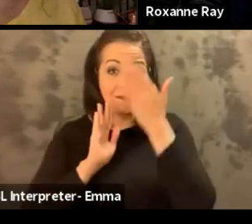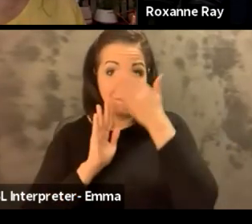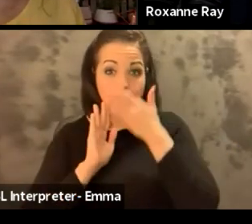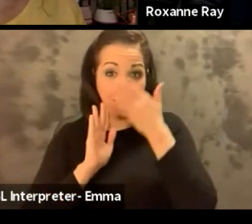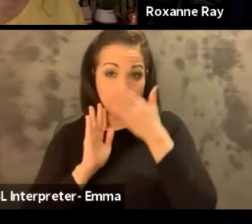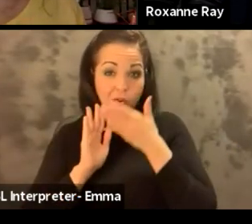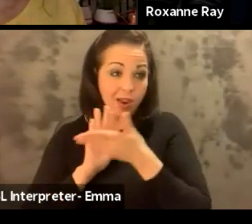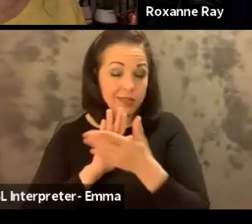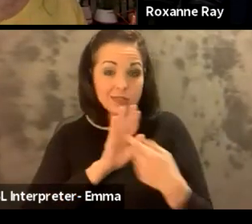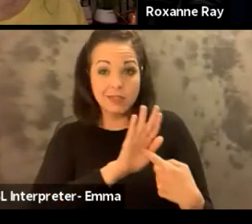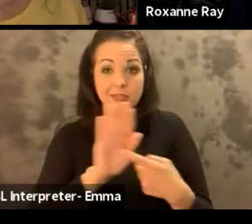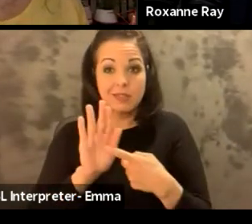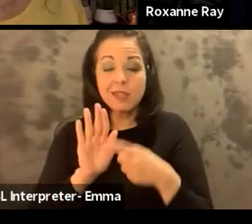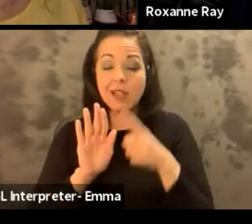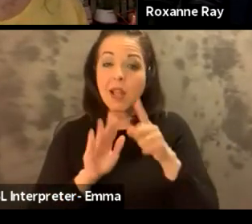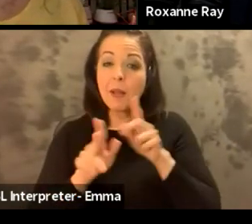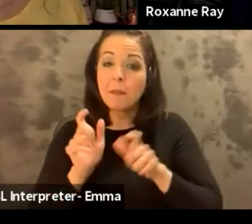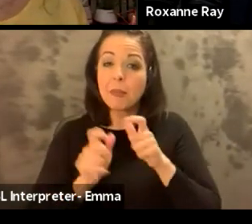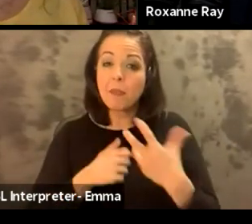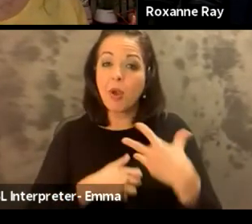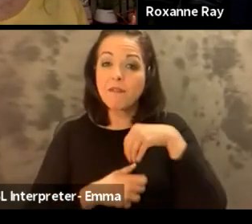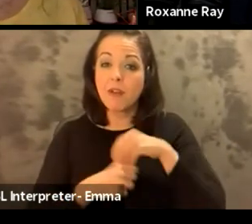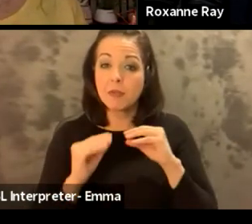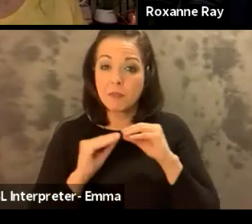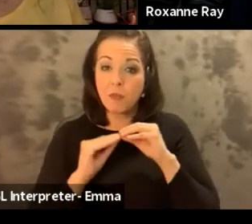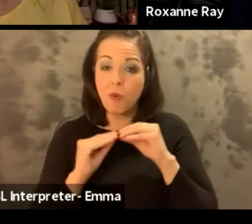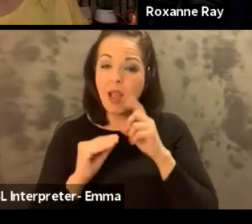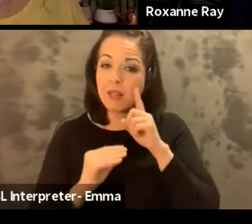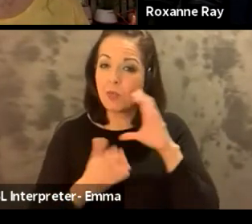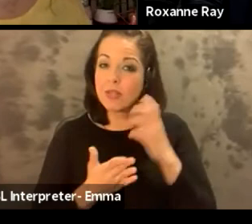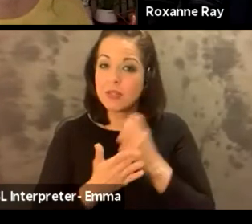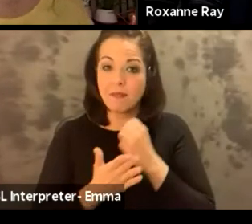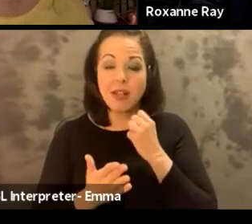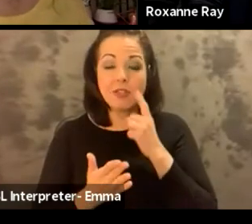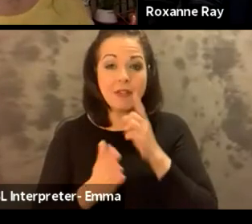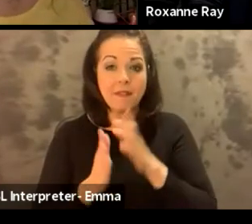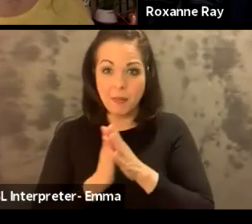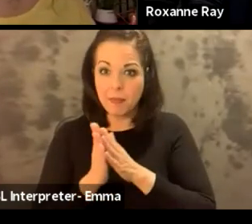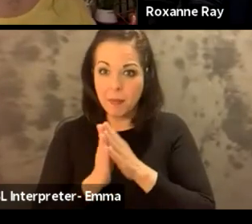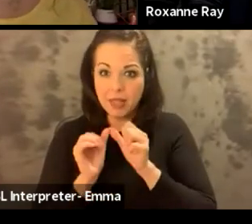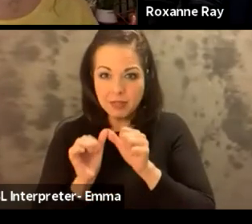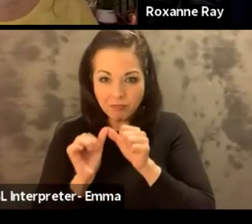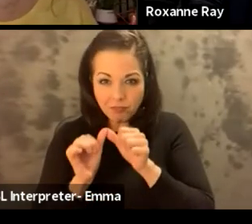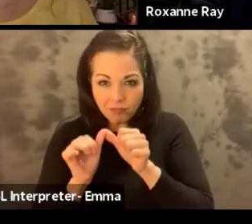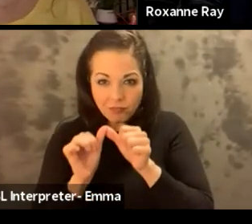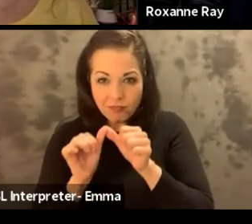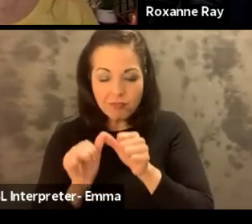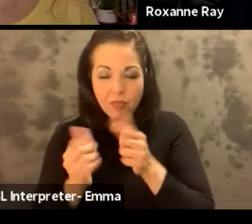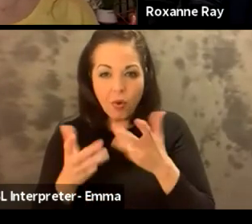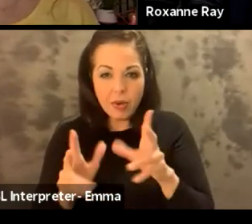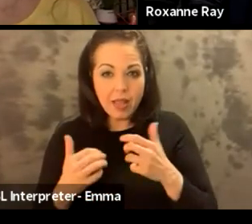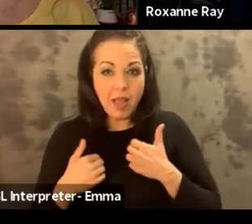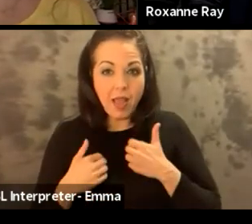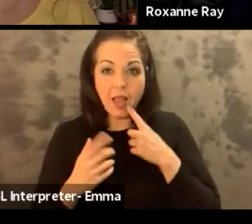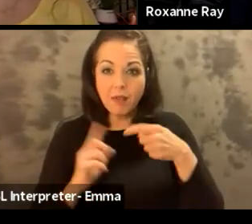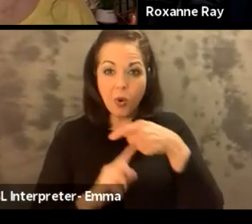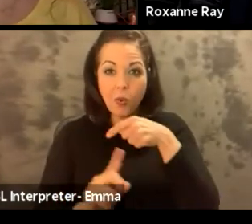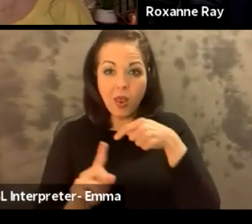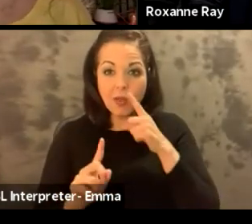more people involved, I think we need to take advantage of the momentum that we already have surrounding awareness